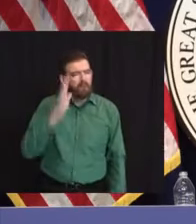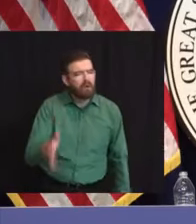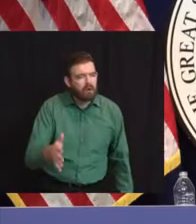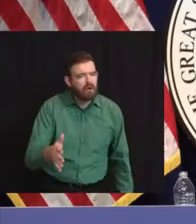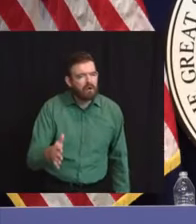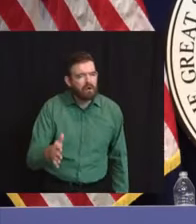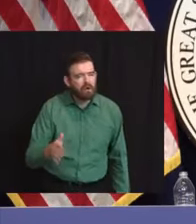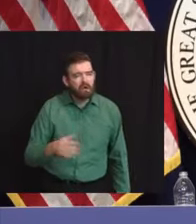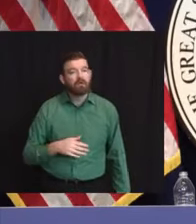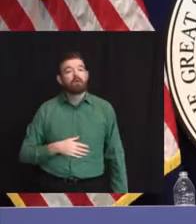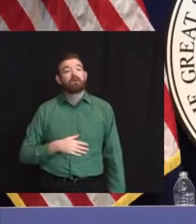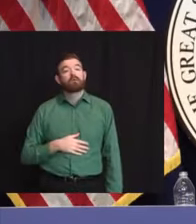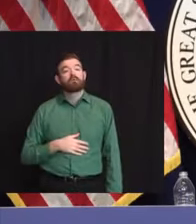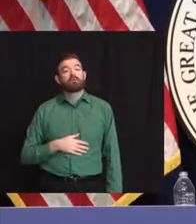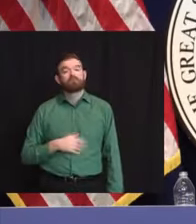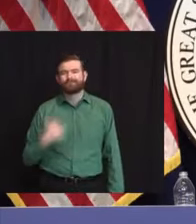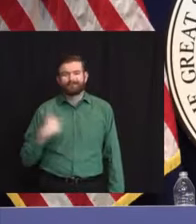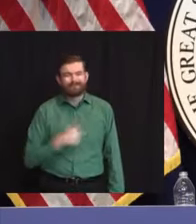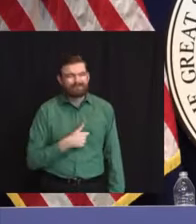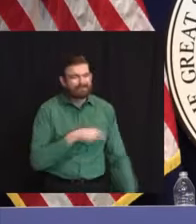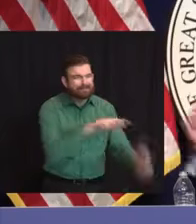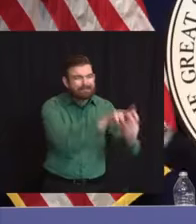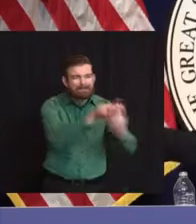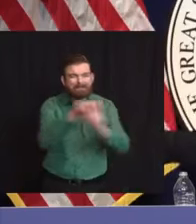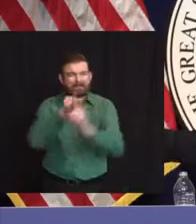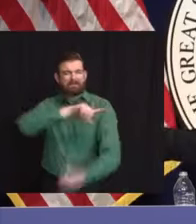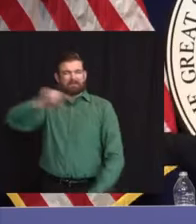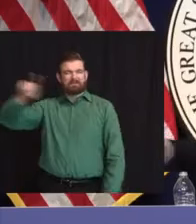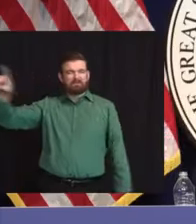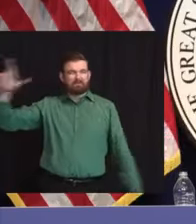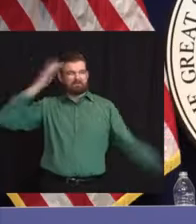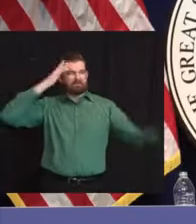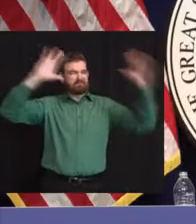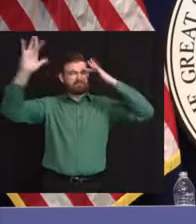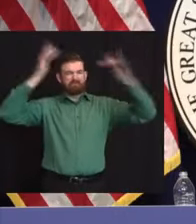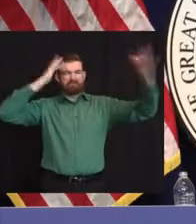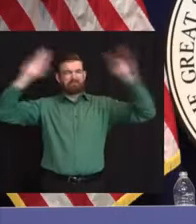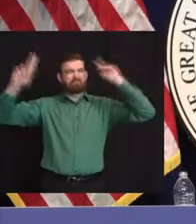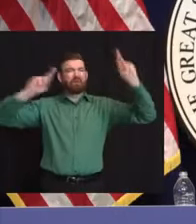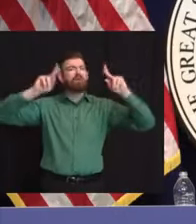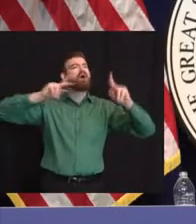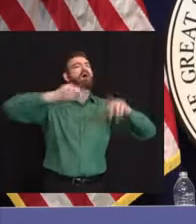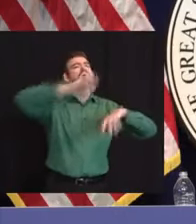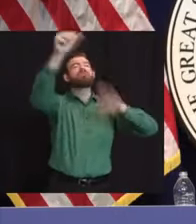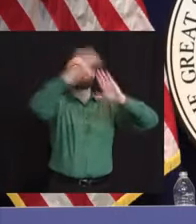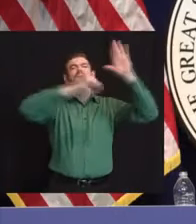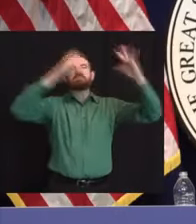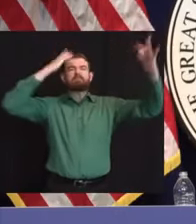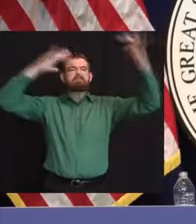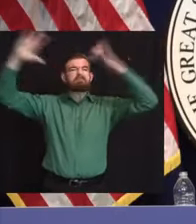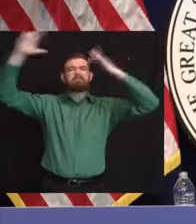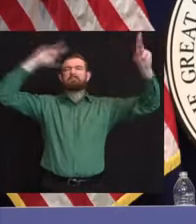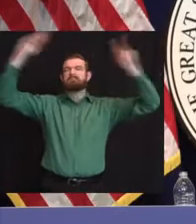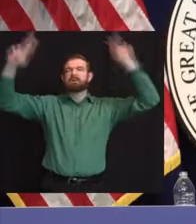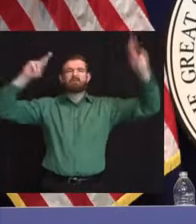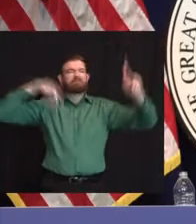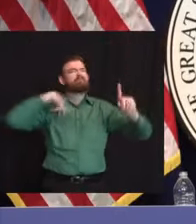beyond the state to give us the advice that we need, not just from a health standpoint in Judy's and Ed's side of the house, but from an